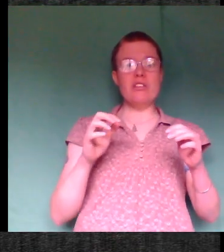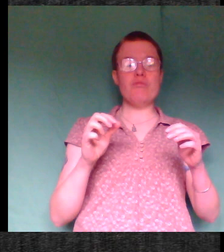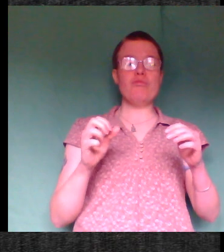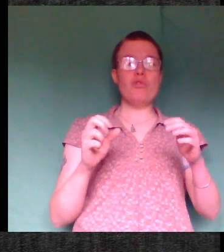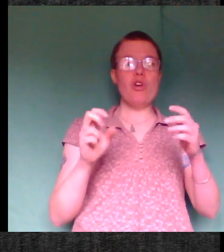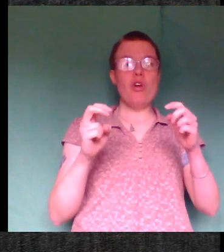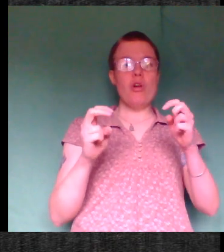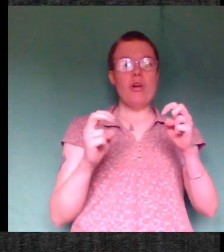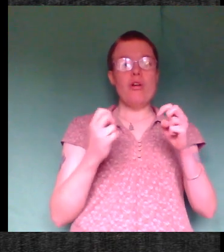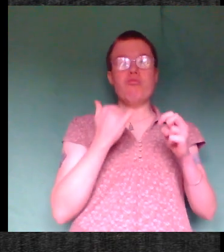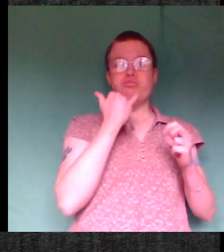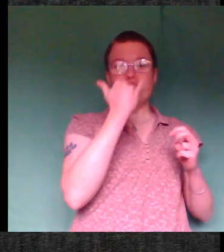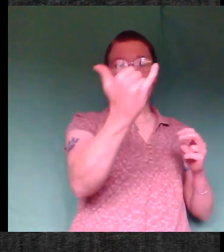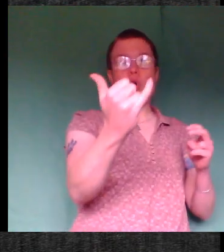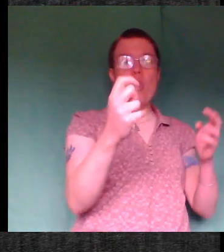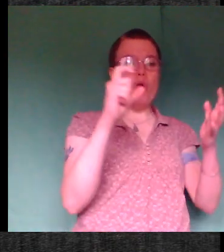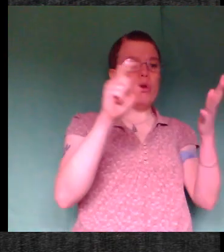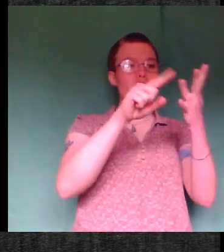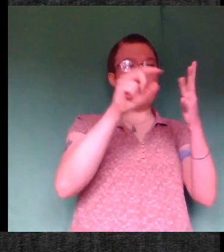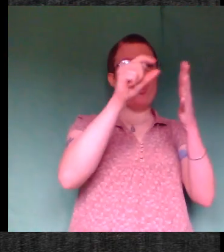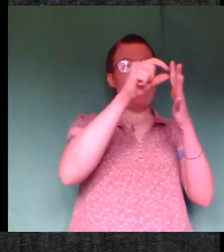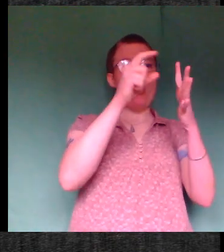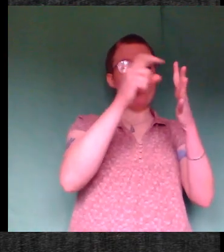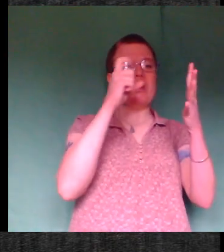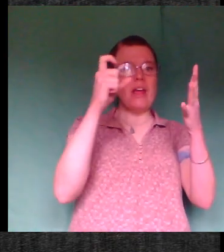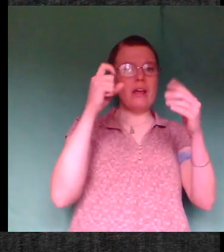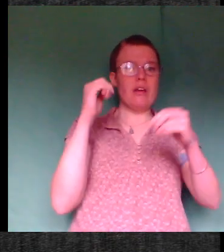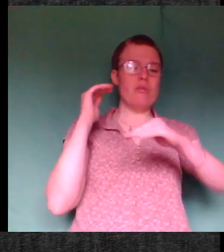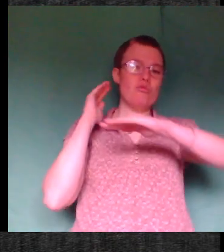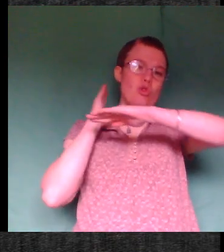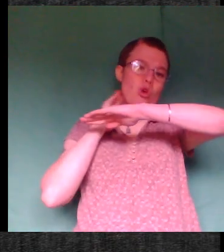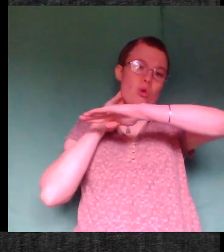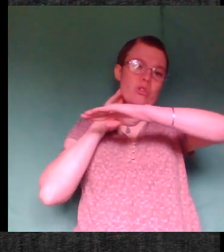to, contact me by Codec. The frequency is